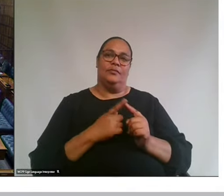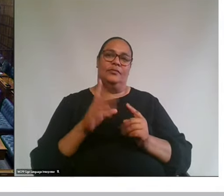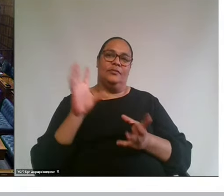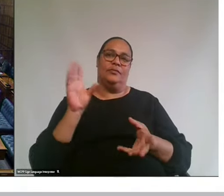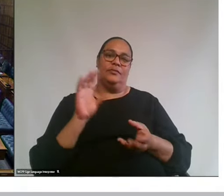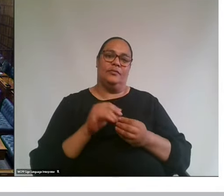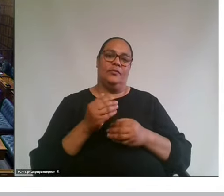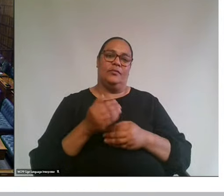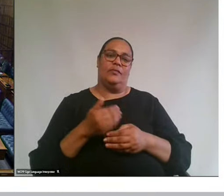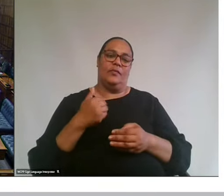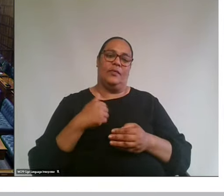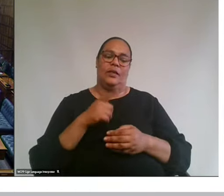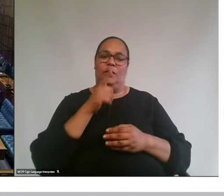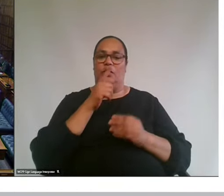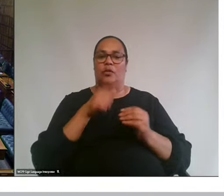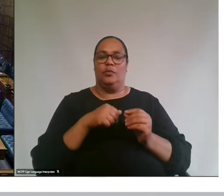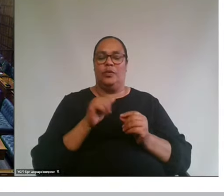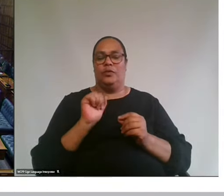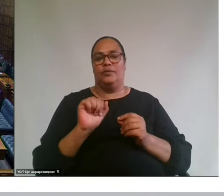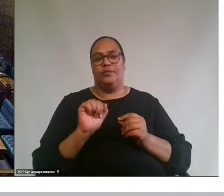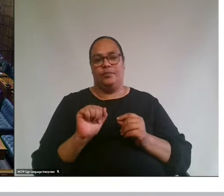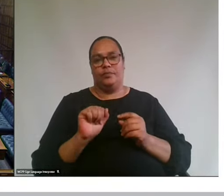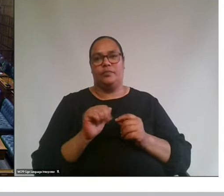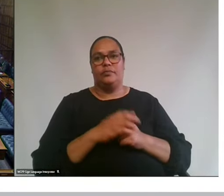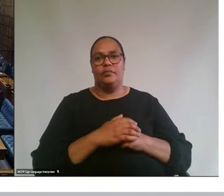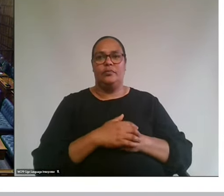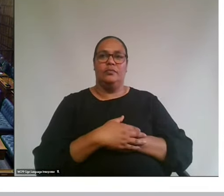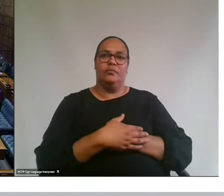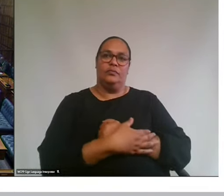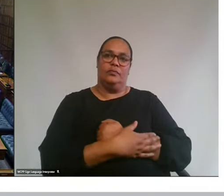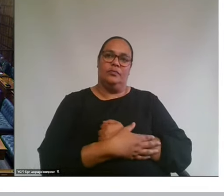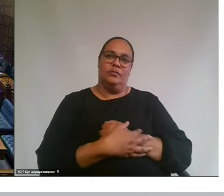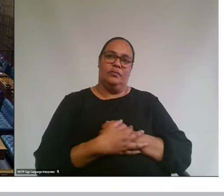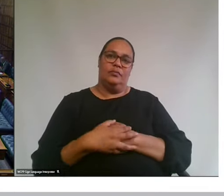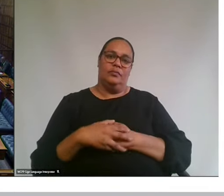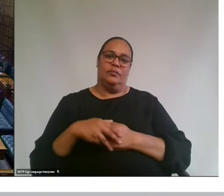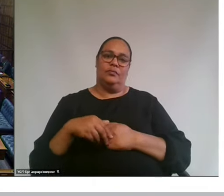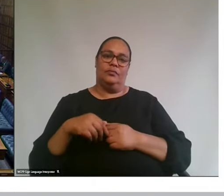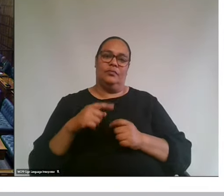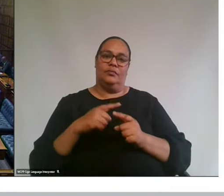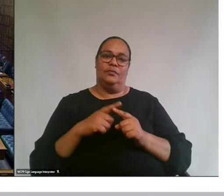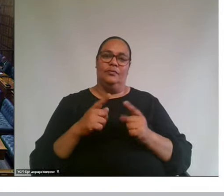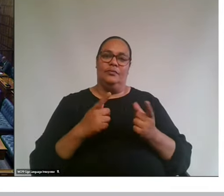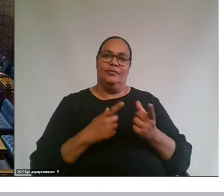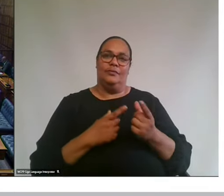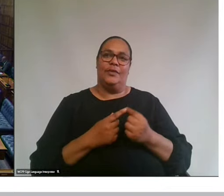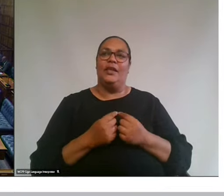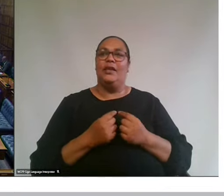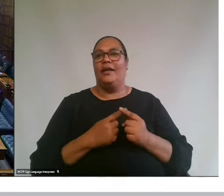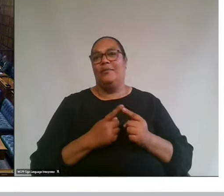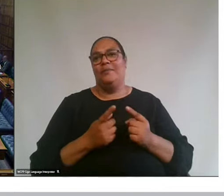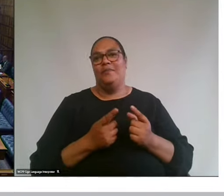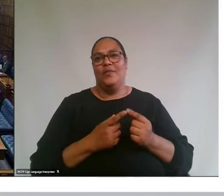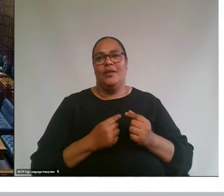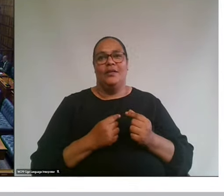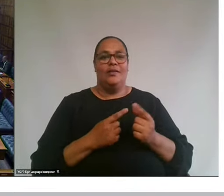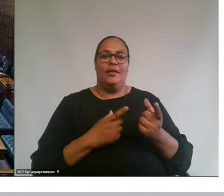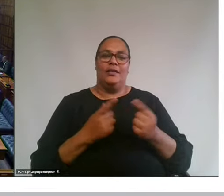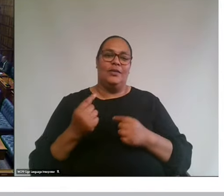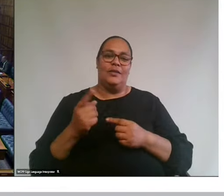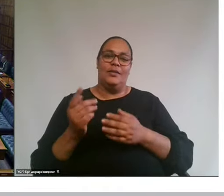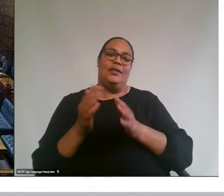um um previously that was spoken of previously um so we are in discussions with the with with with the